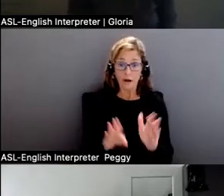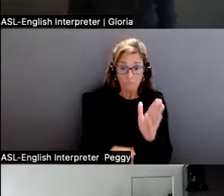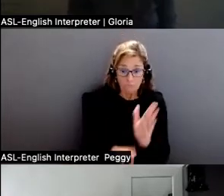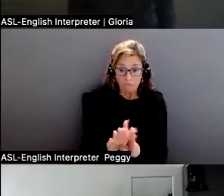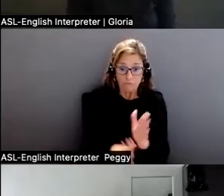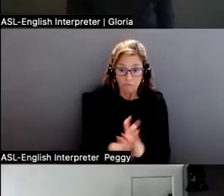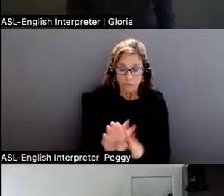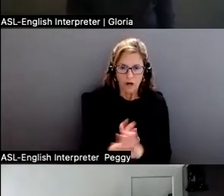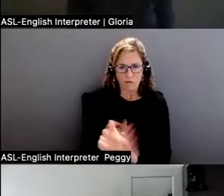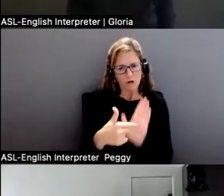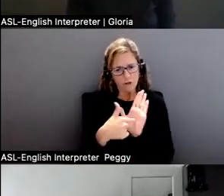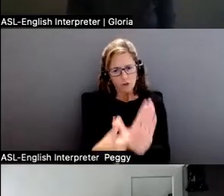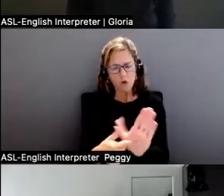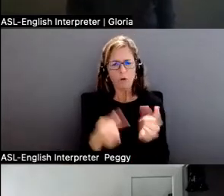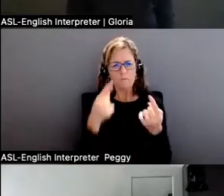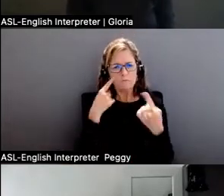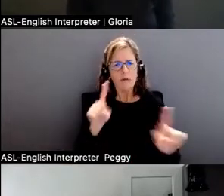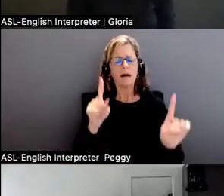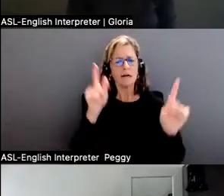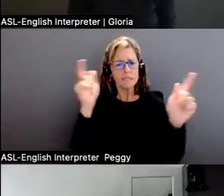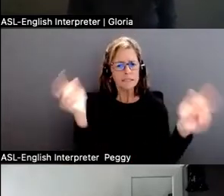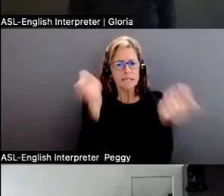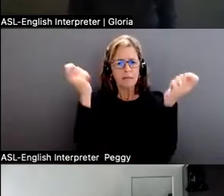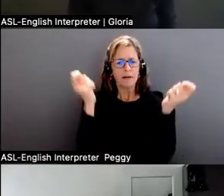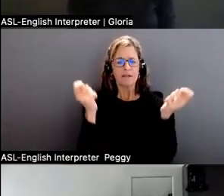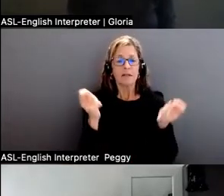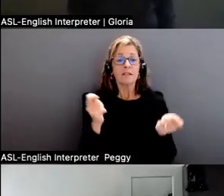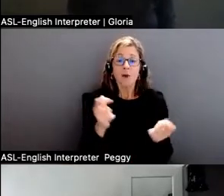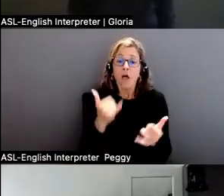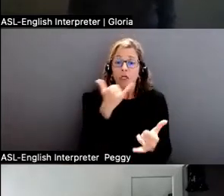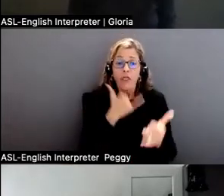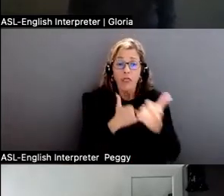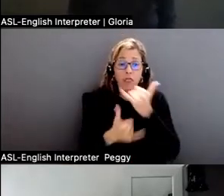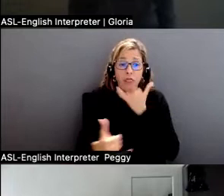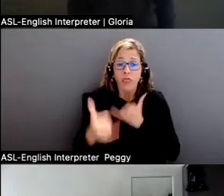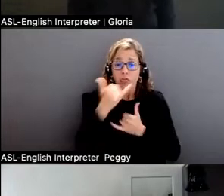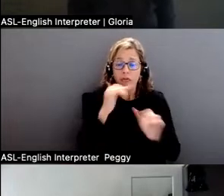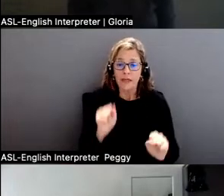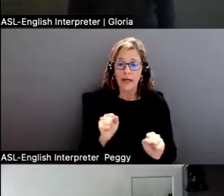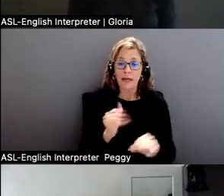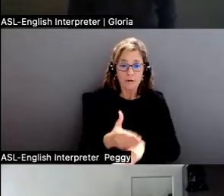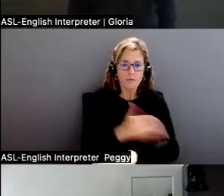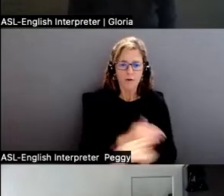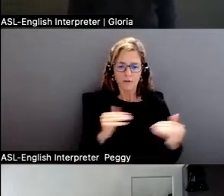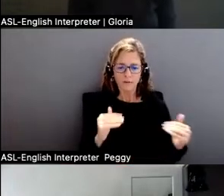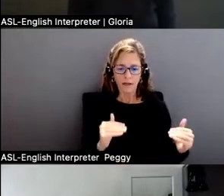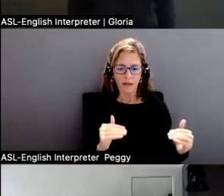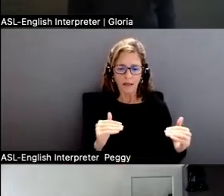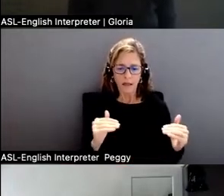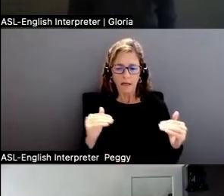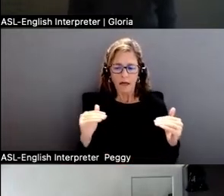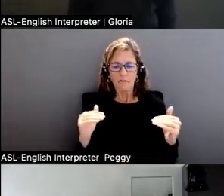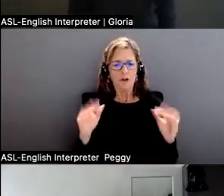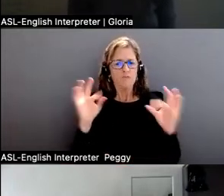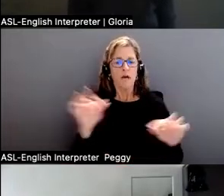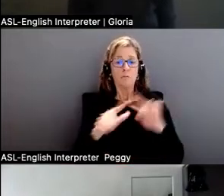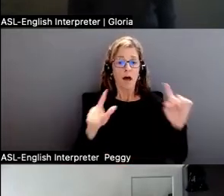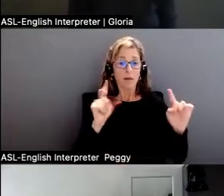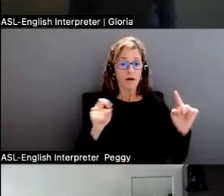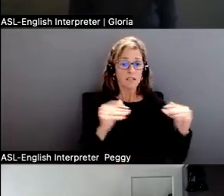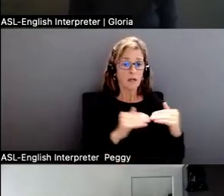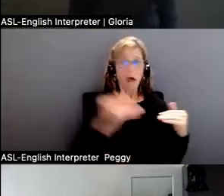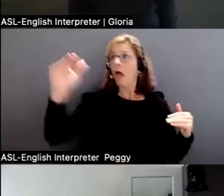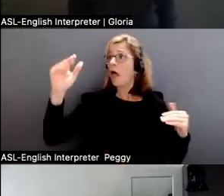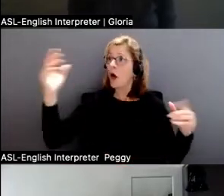learning from their mistakes and making small improvements rather than looking at and comparing themselves to